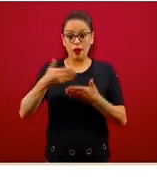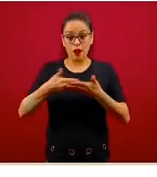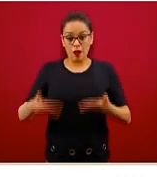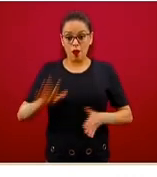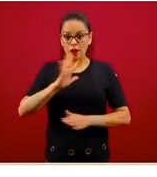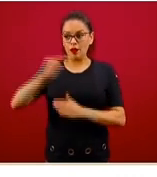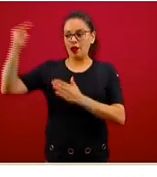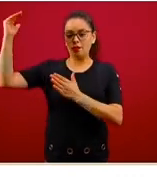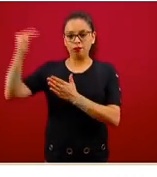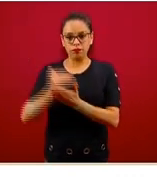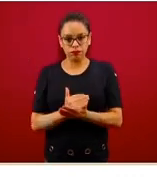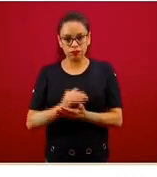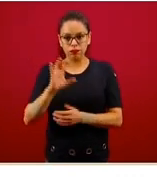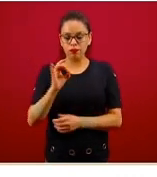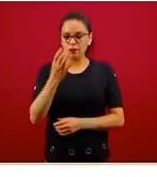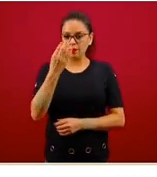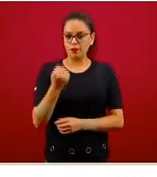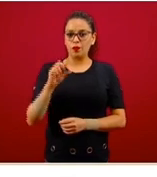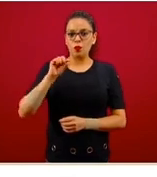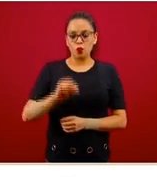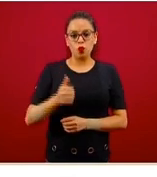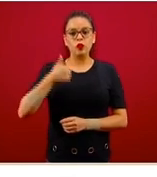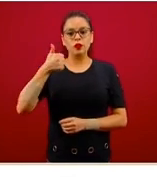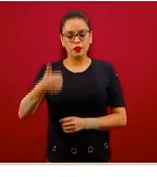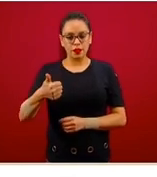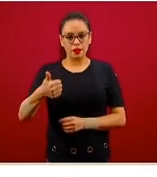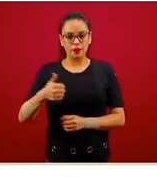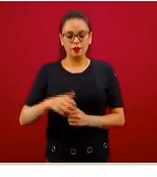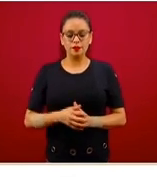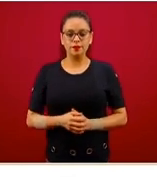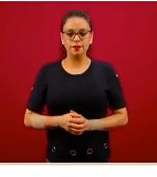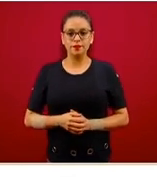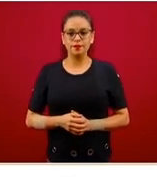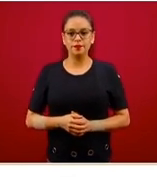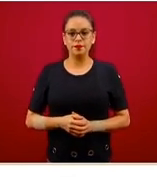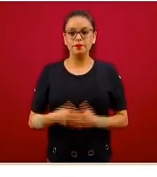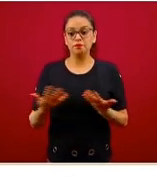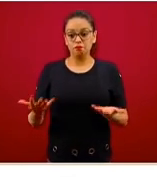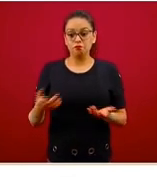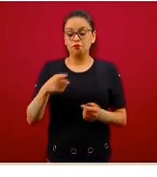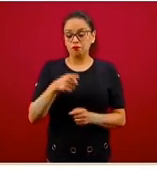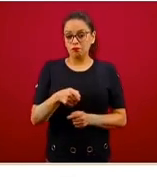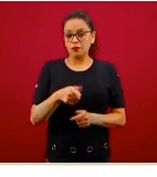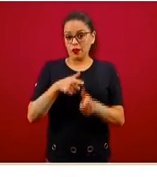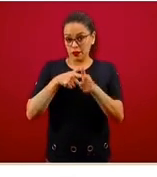somewhat stays at the same level. We are at a